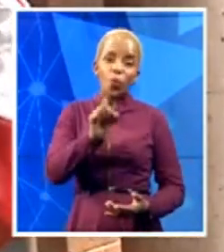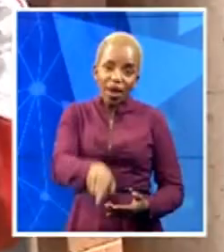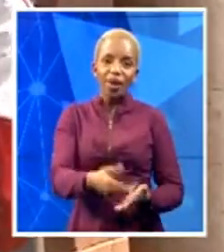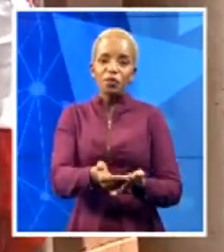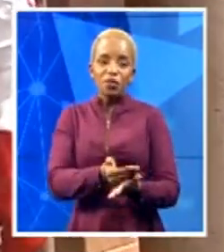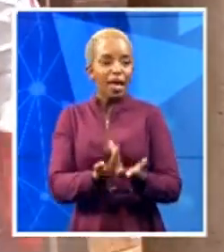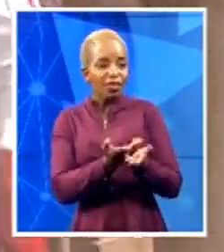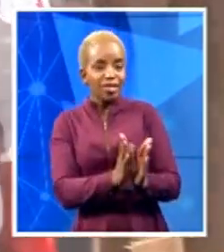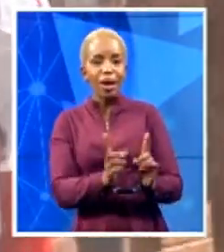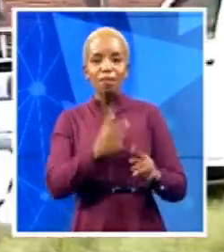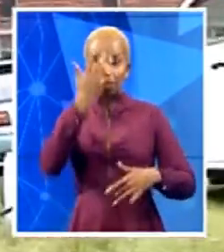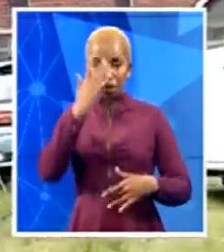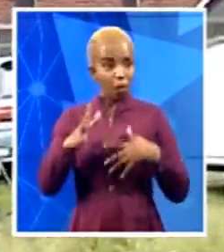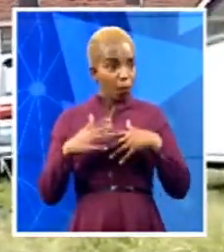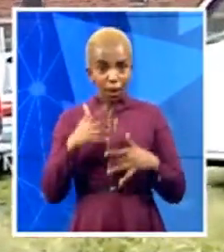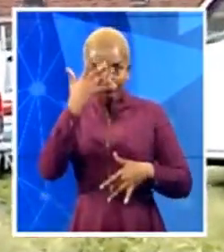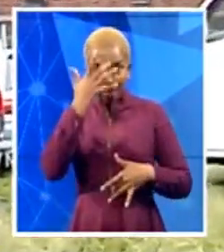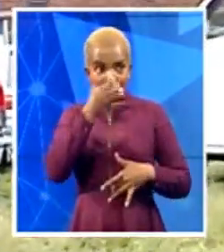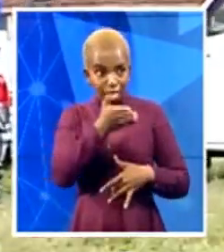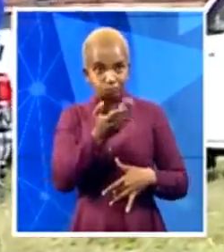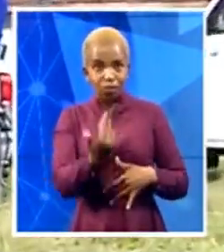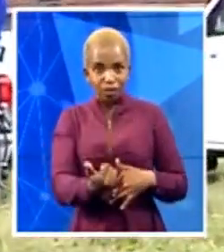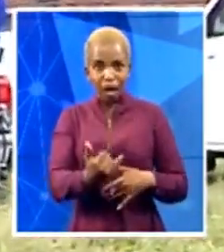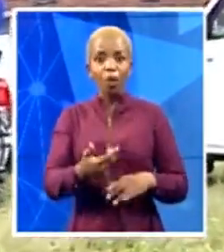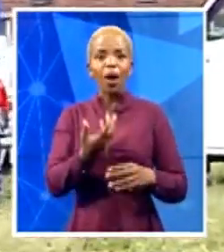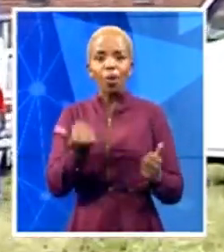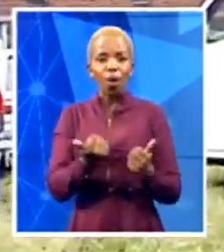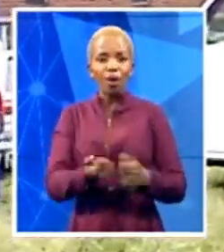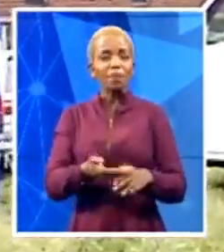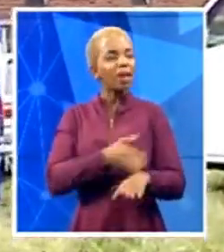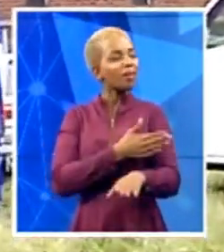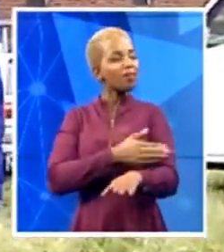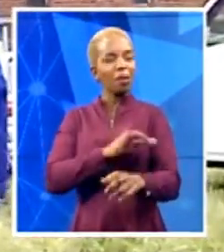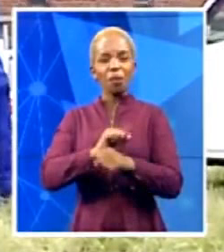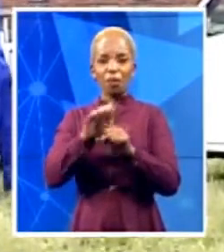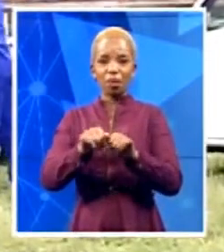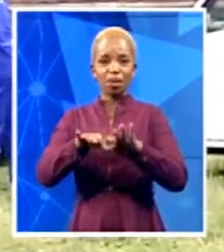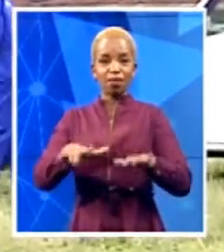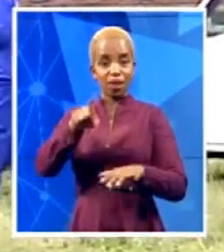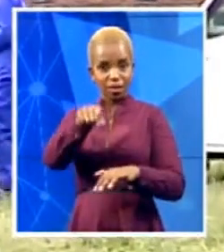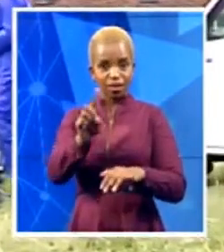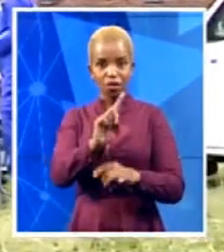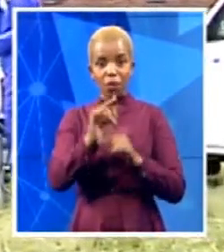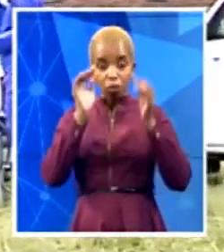the COVID-19 came in. That's what the theory is. Well, thank you so much for talking to us this morning.